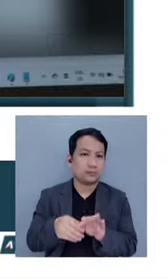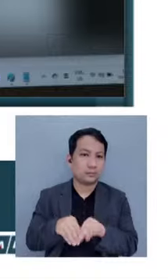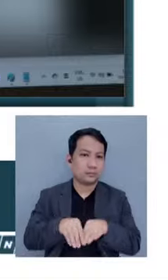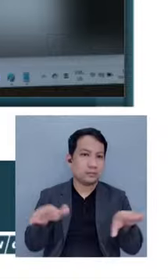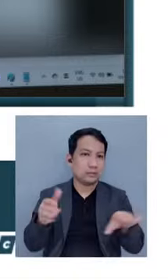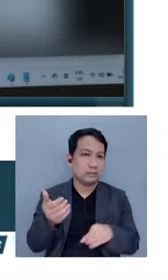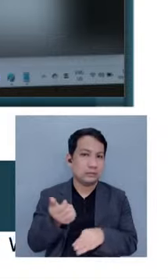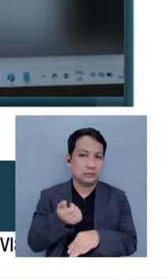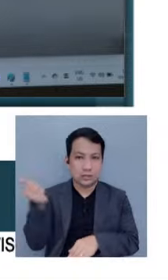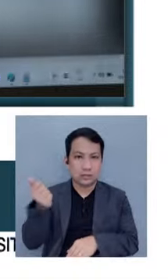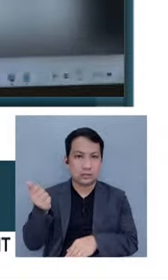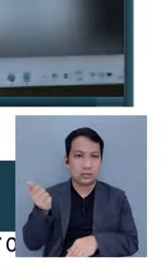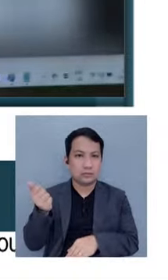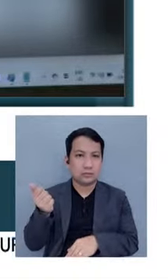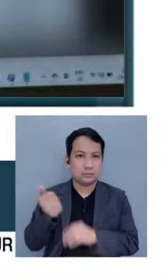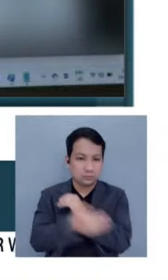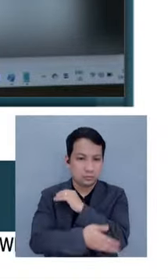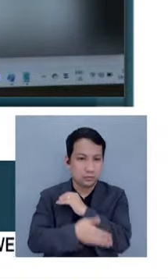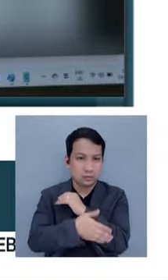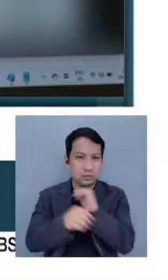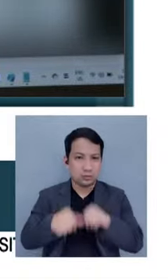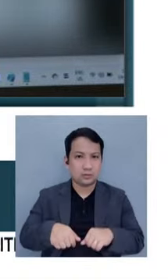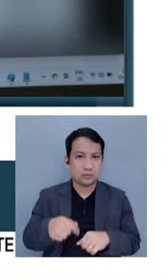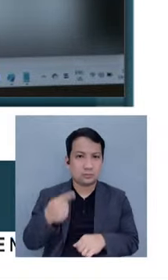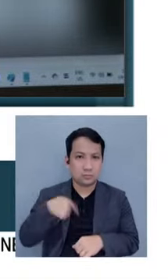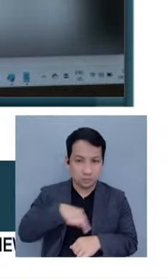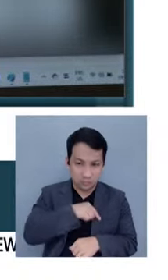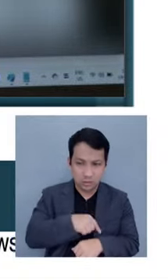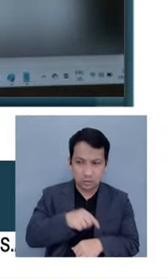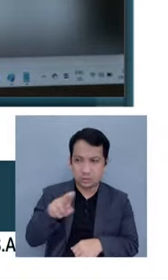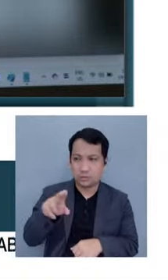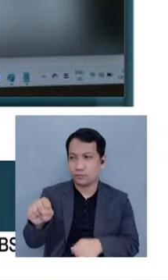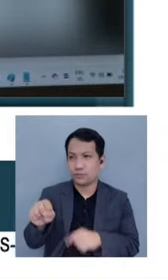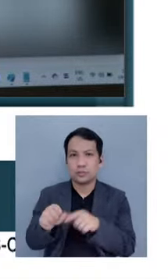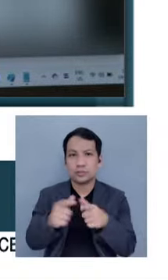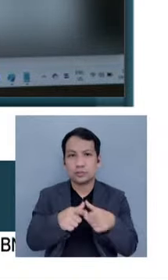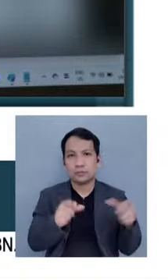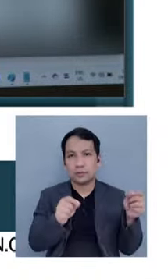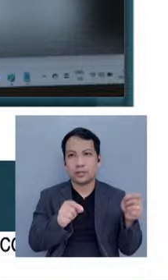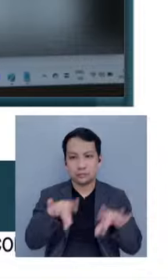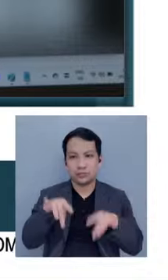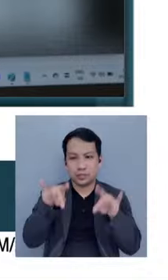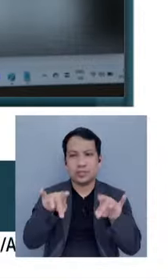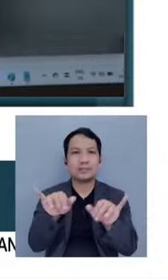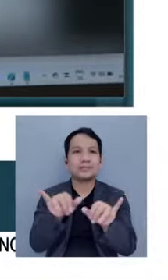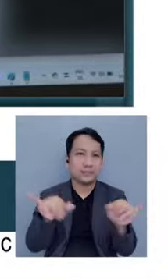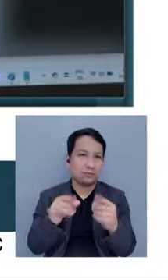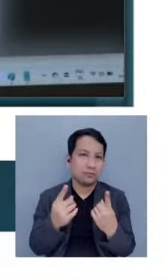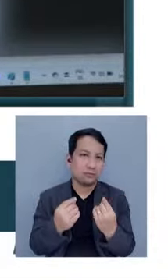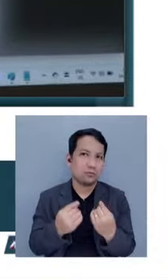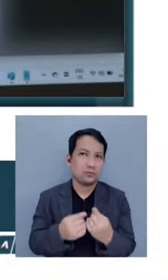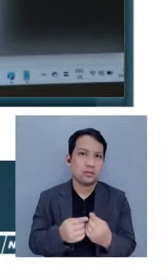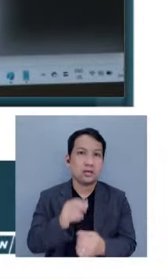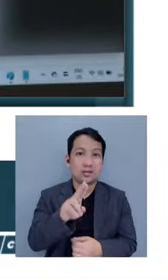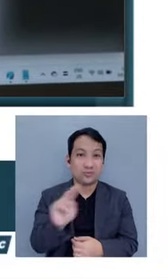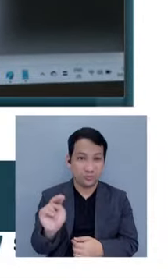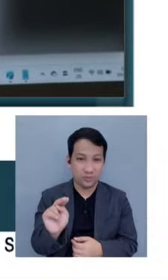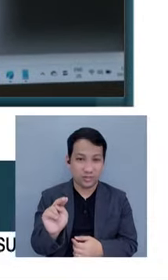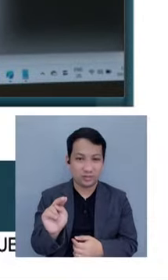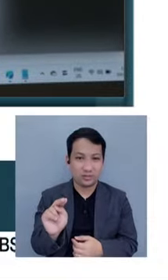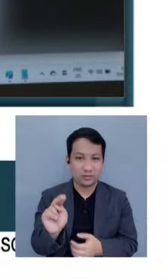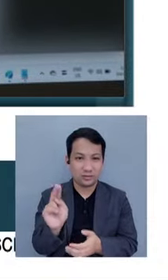by other countries, by our allies like the United States, Japan, and Australia, but even the United Nations have already sounded the alarm